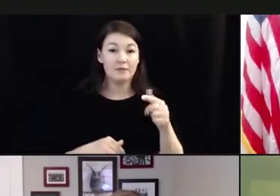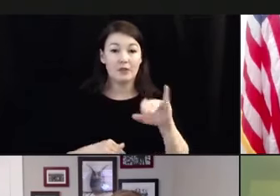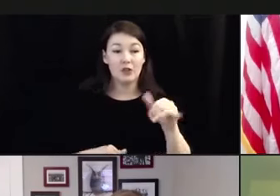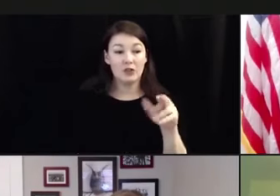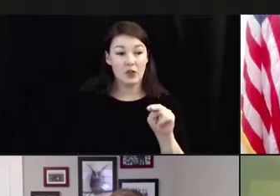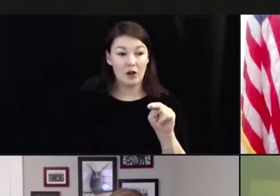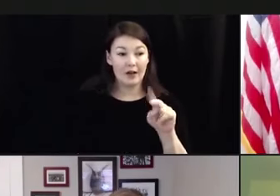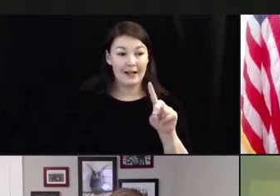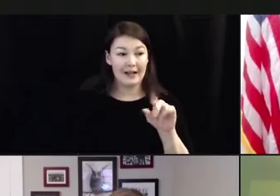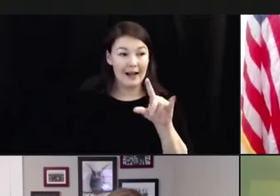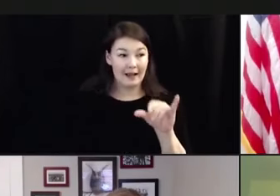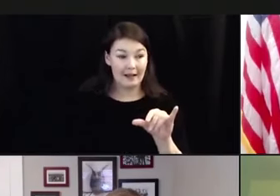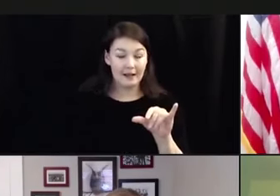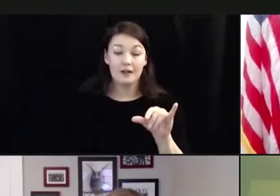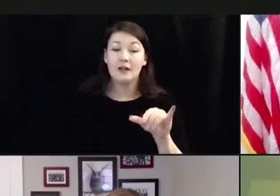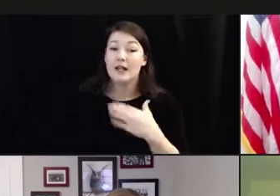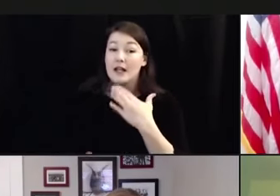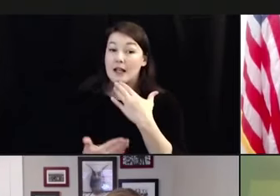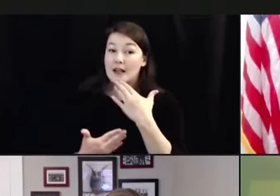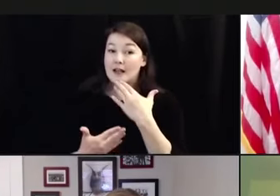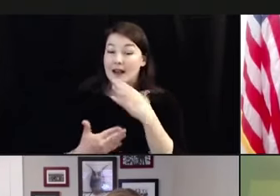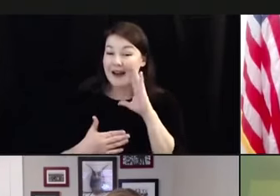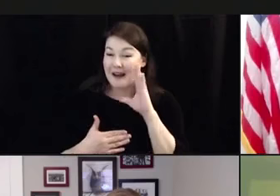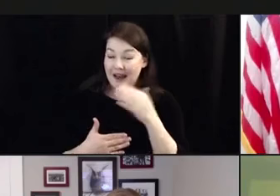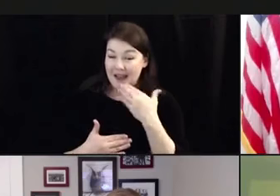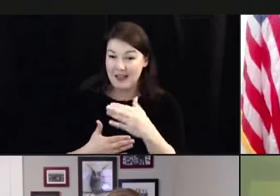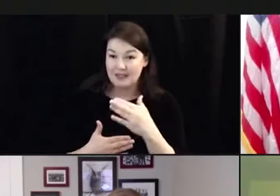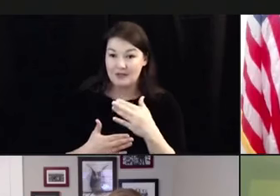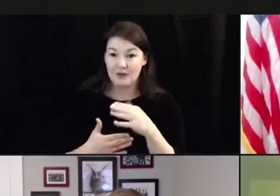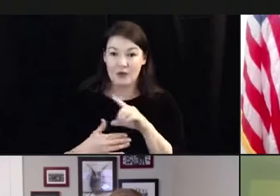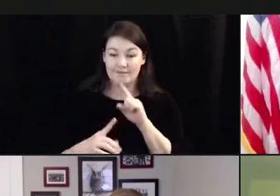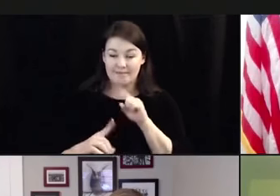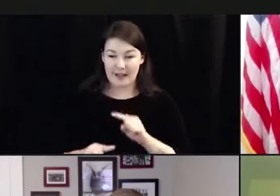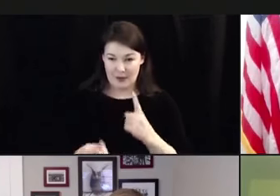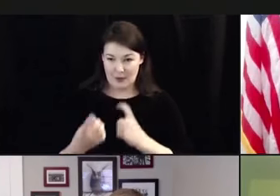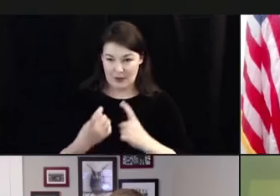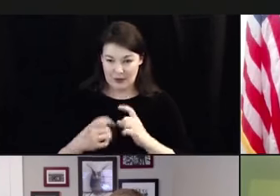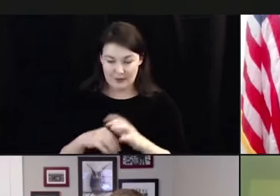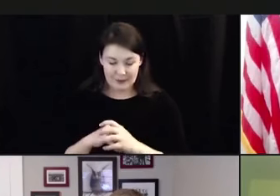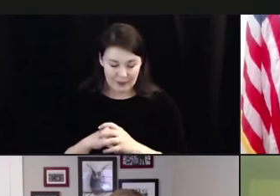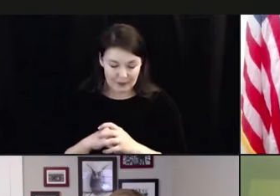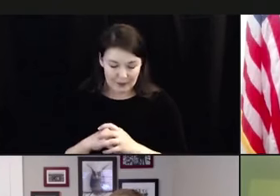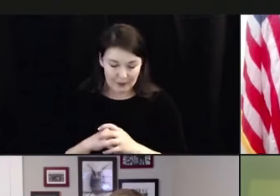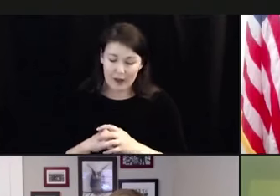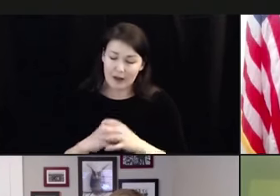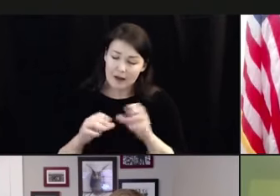Hi there. Thanks for taking our questions. I wonder if you could speak a little bit to the impact